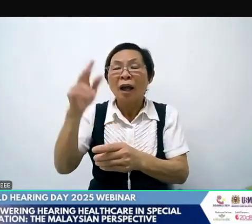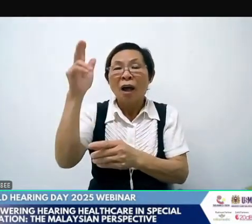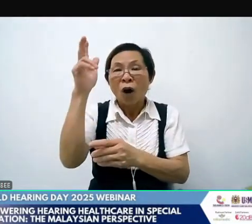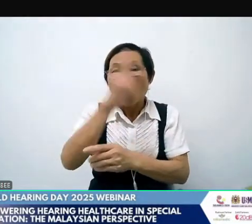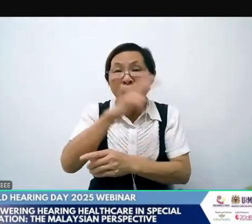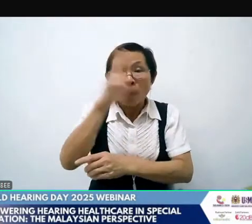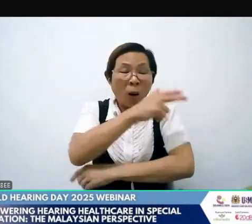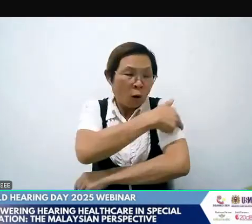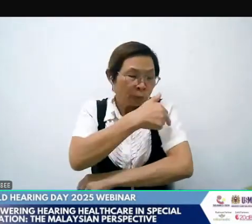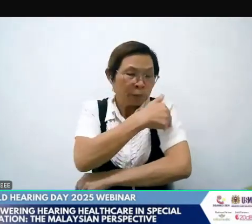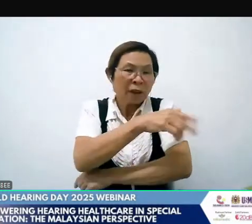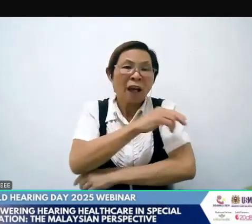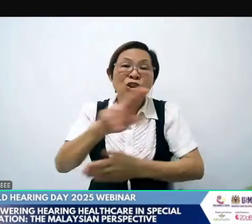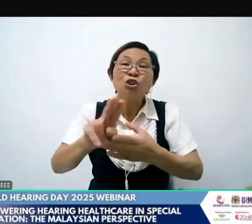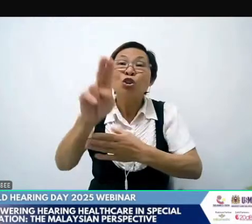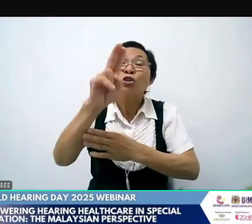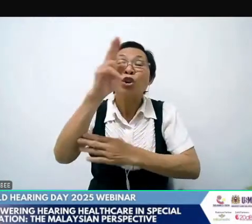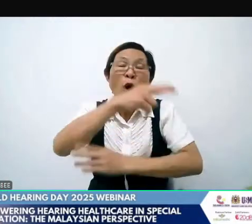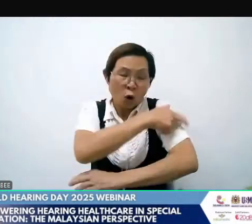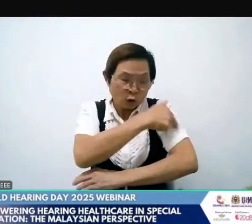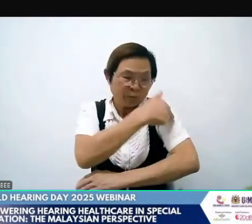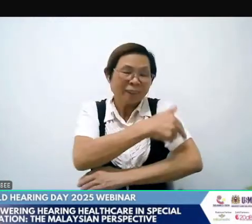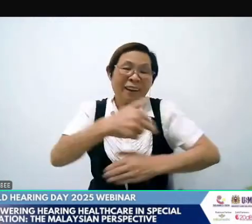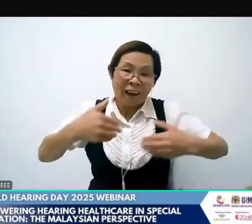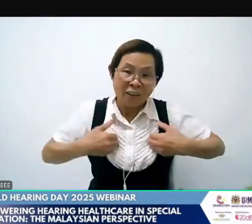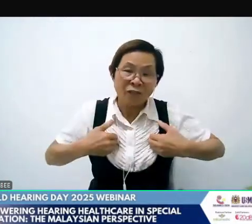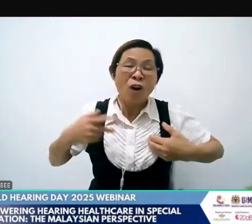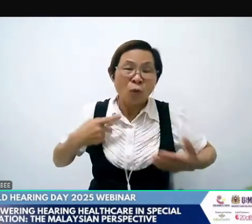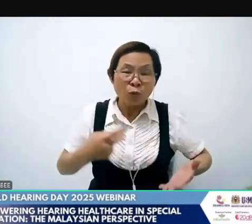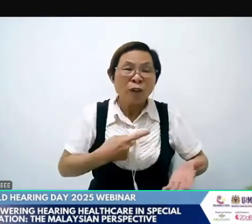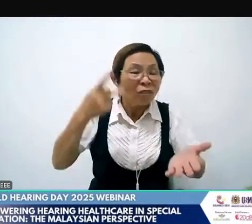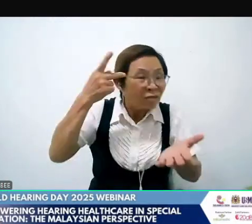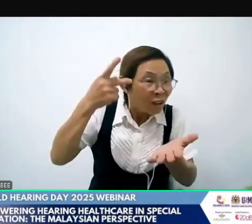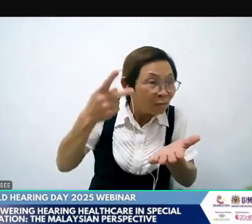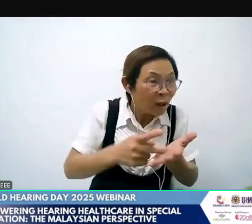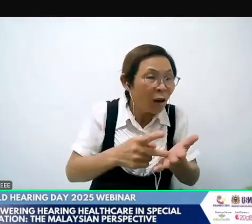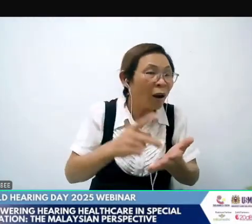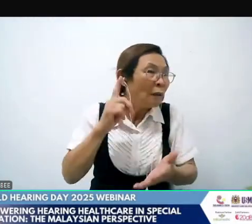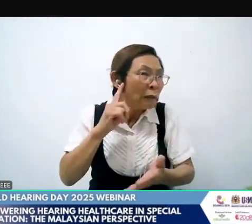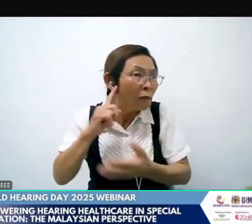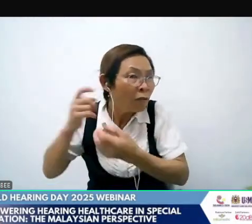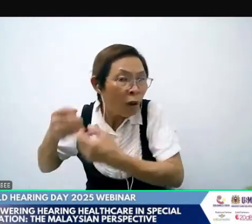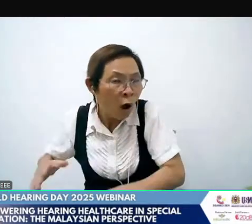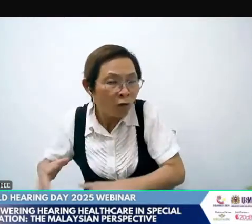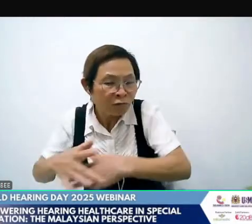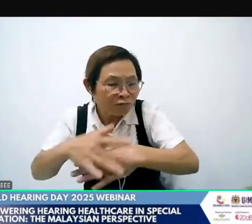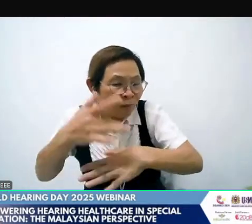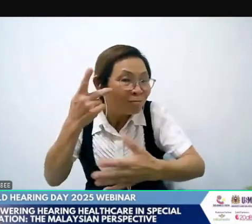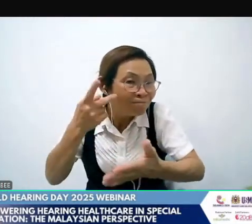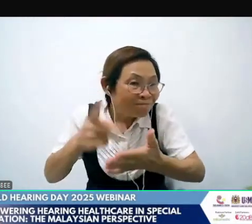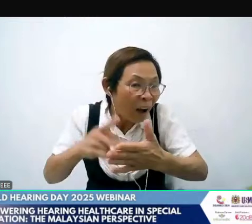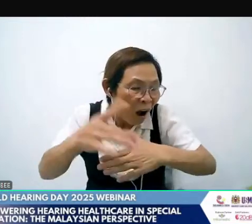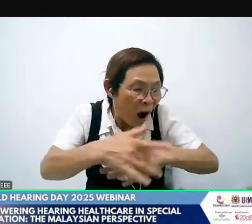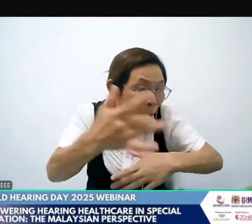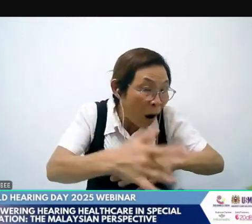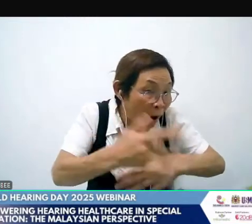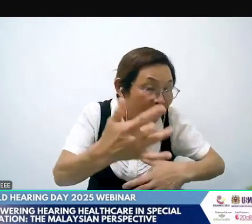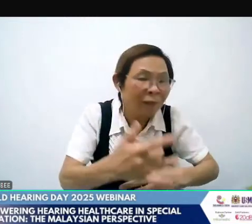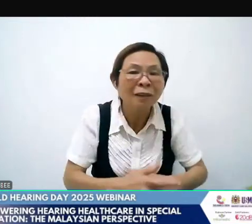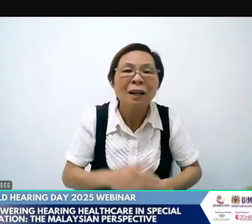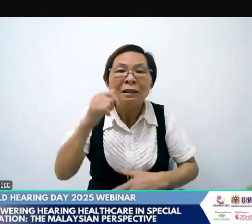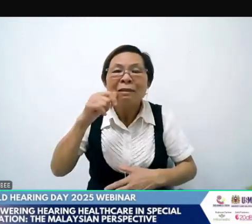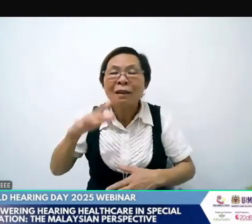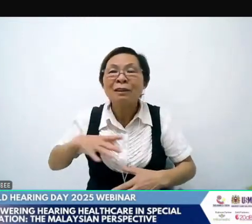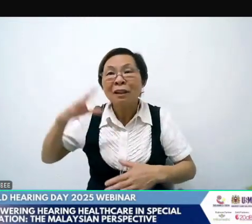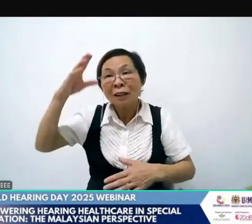hospitals, so that we can identify hearing loss as early as possible. Ladies and gentlemen, it is